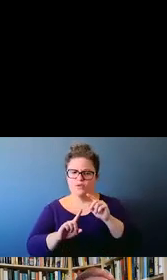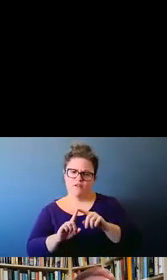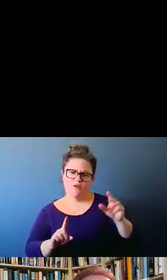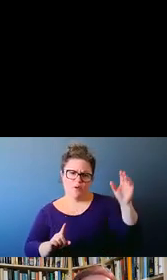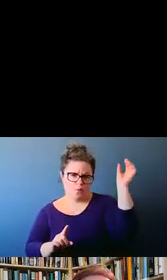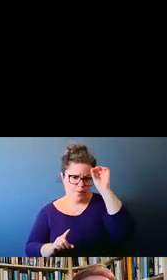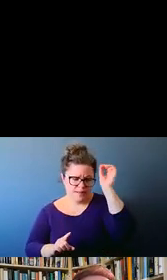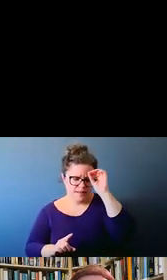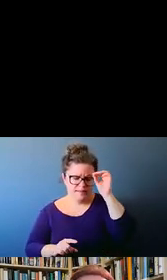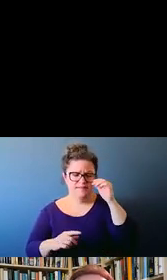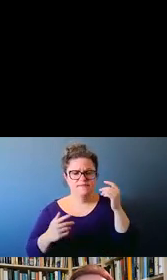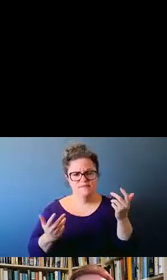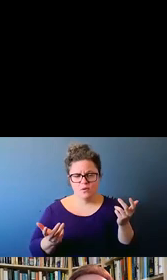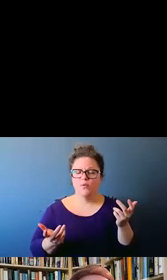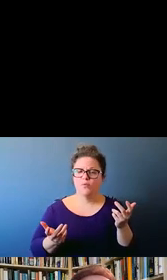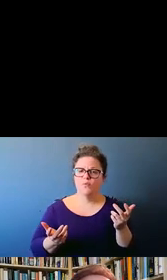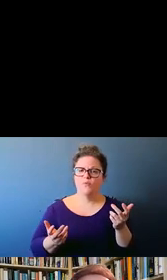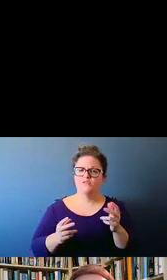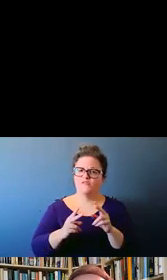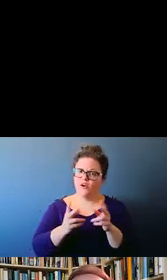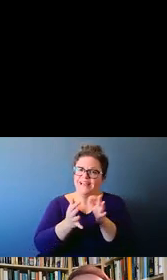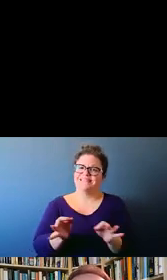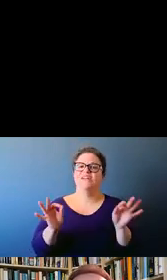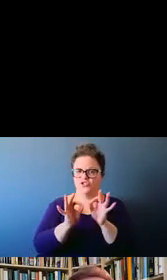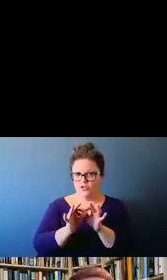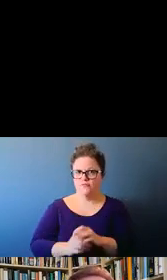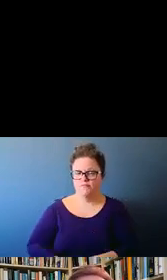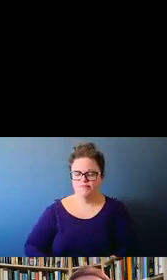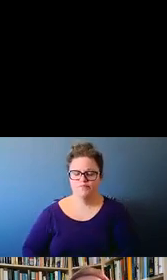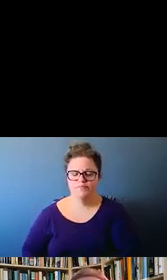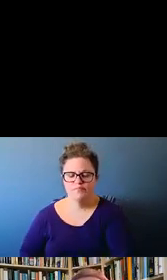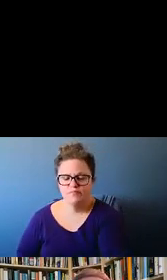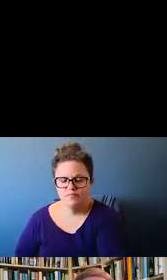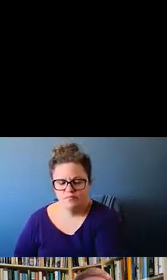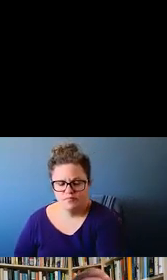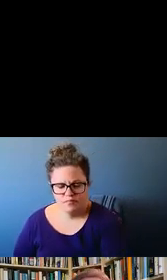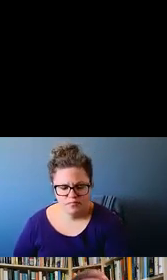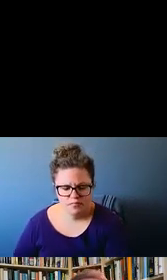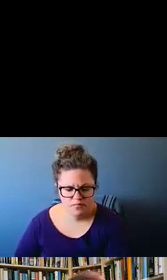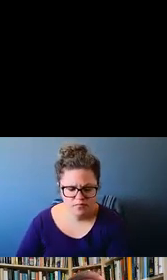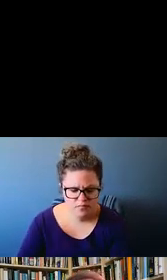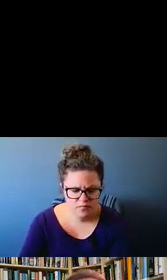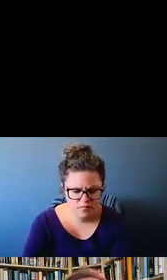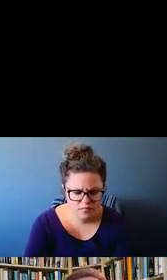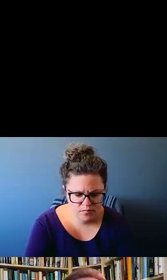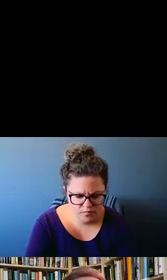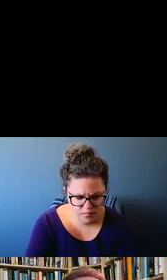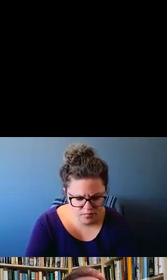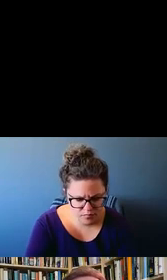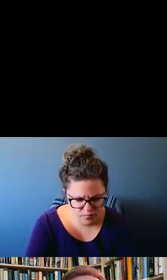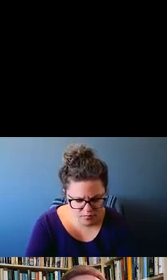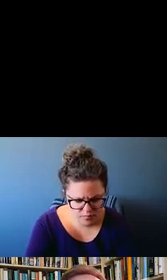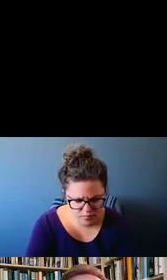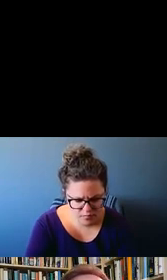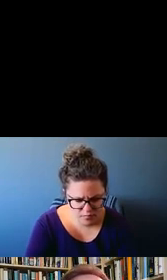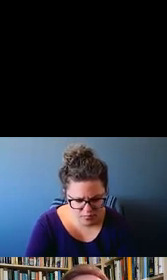So all of these are very essential to what we do. We're not a trade school. We're not here to offer particular training in how to